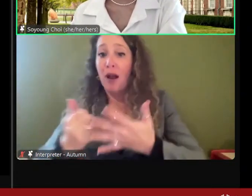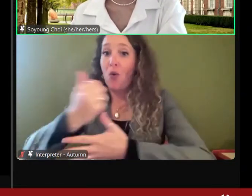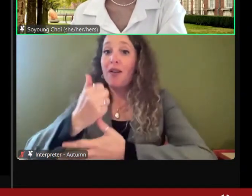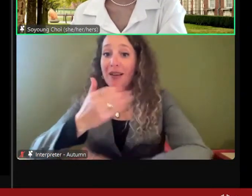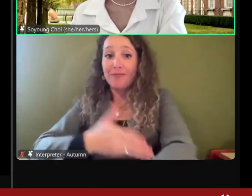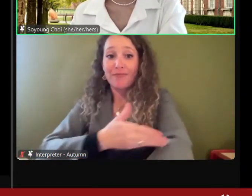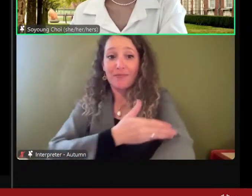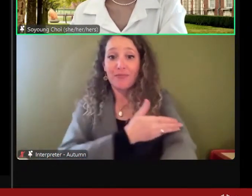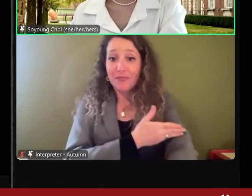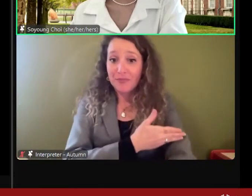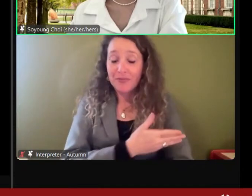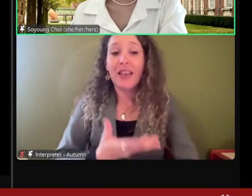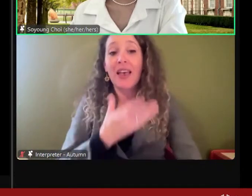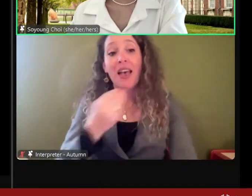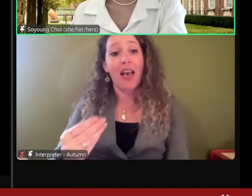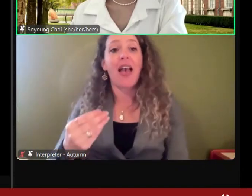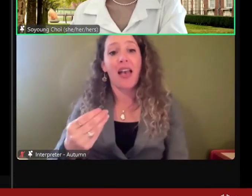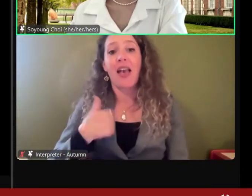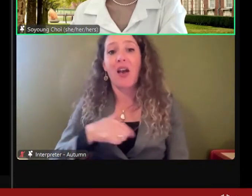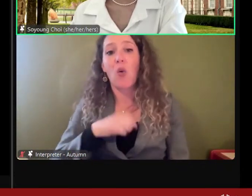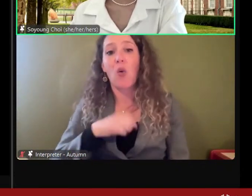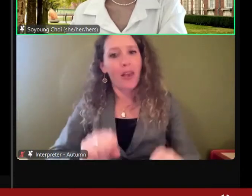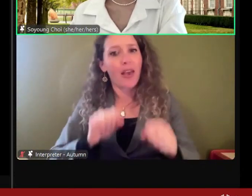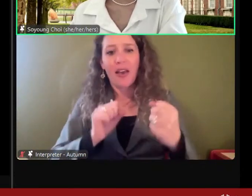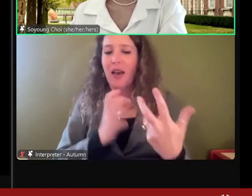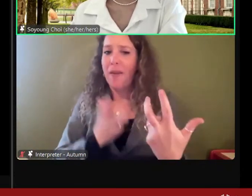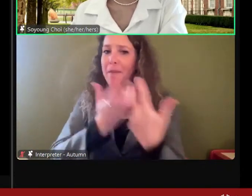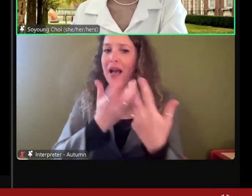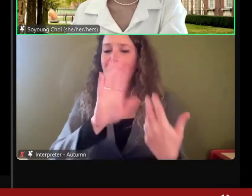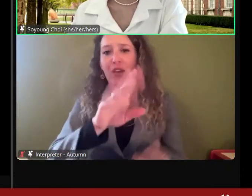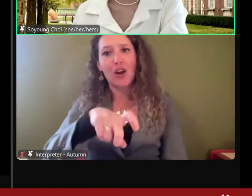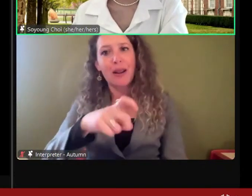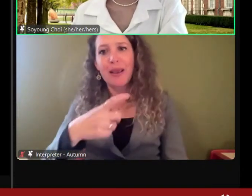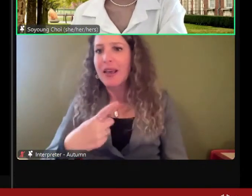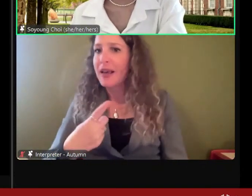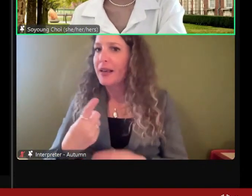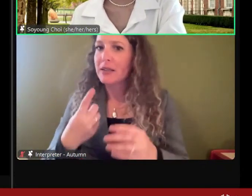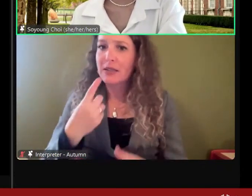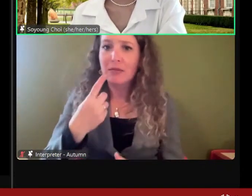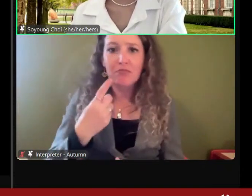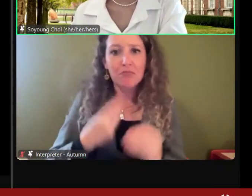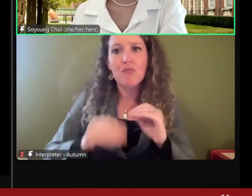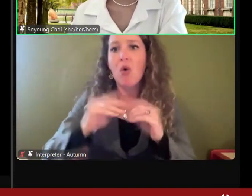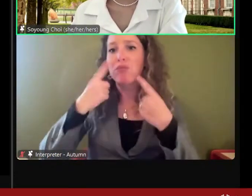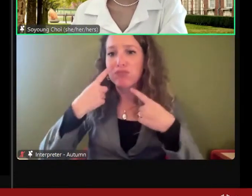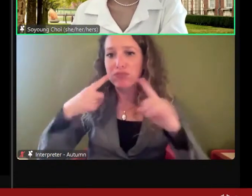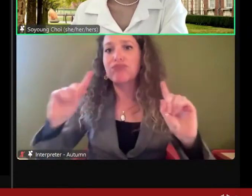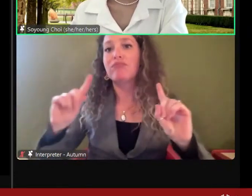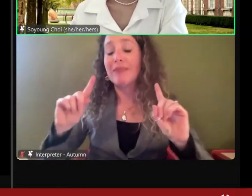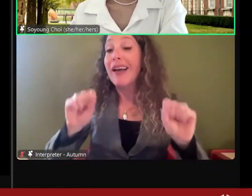meet their needs. This can apply for all types of disabilities.